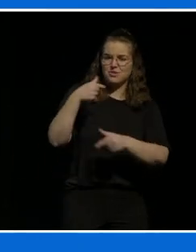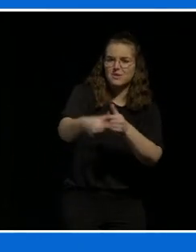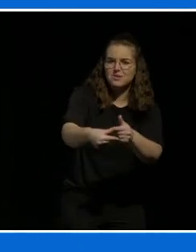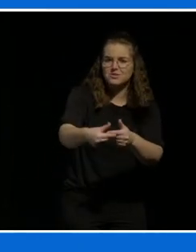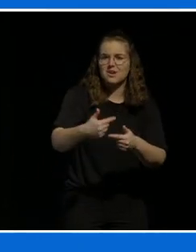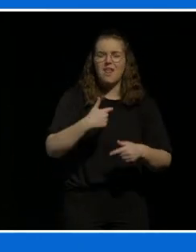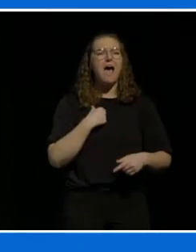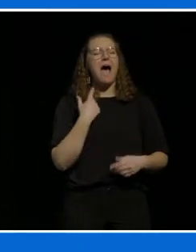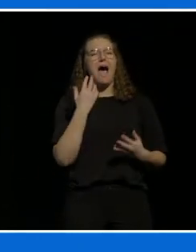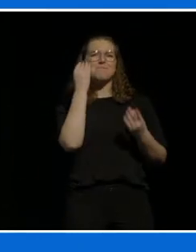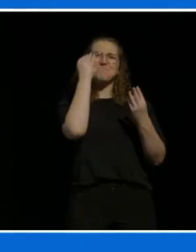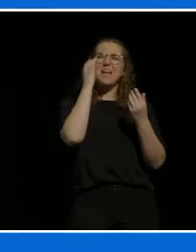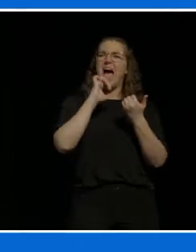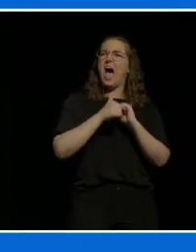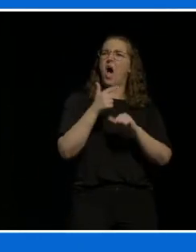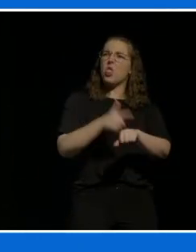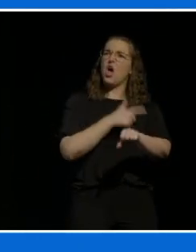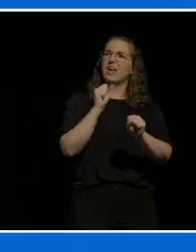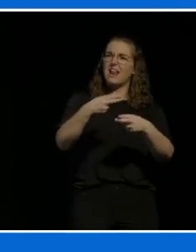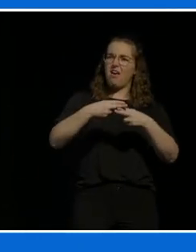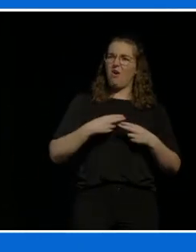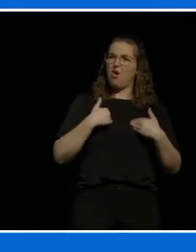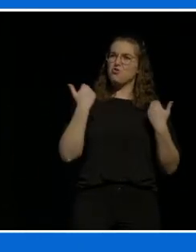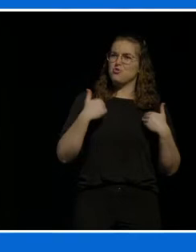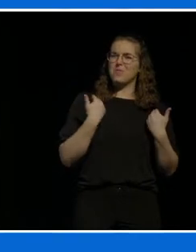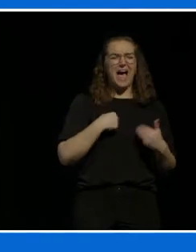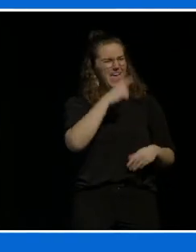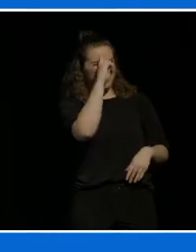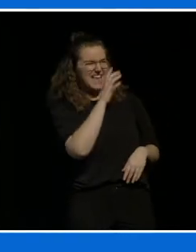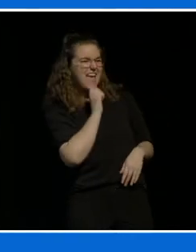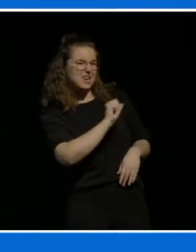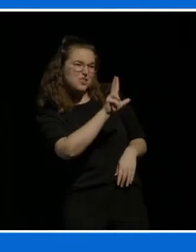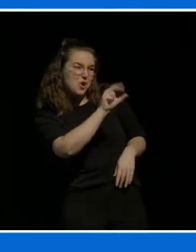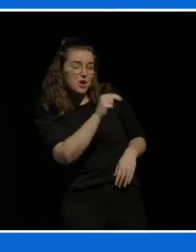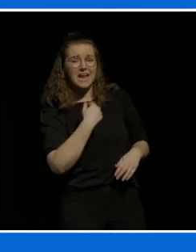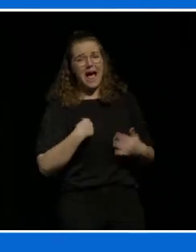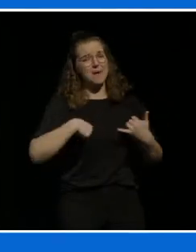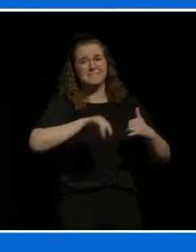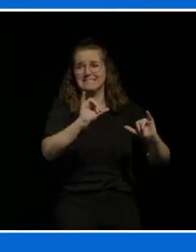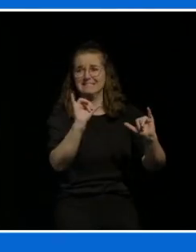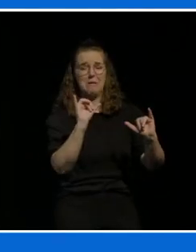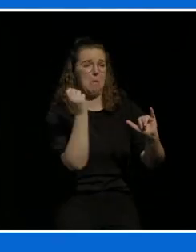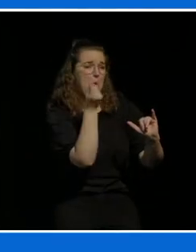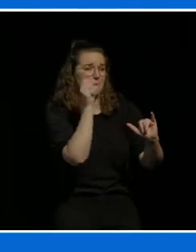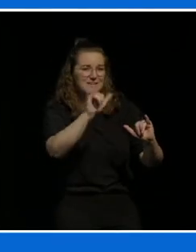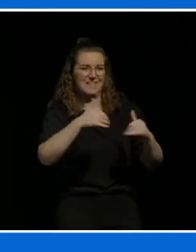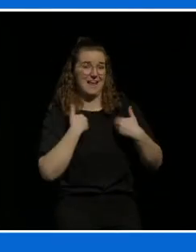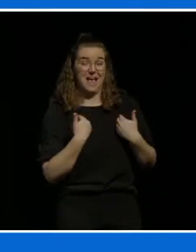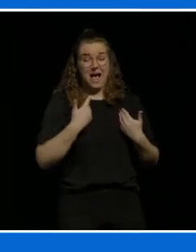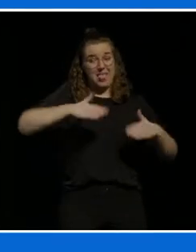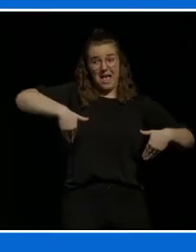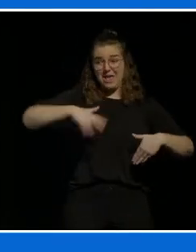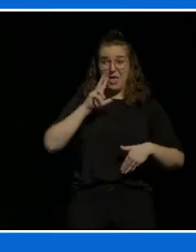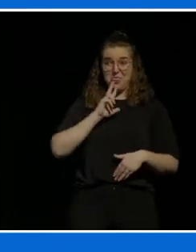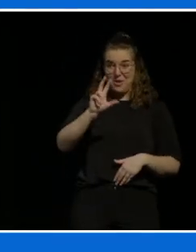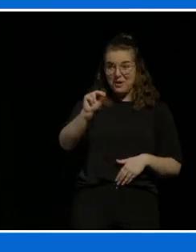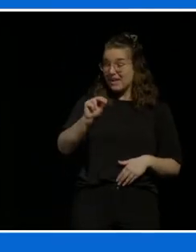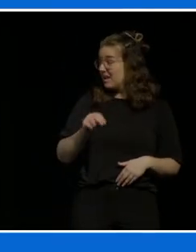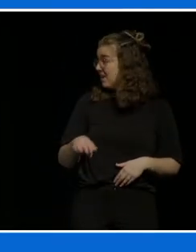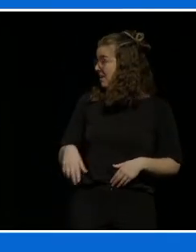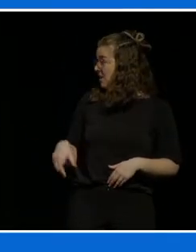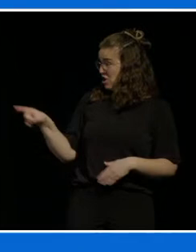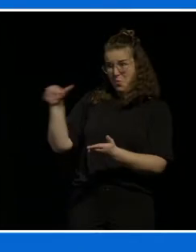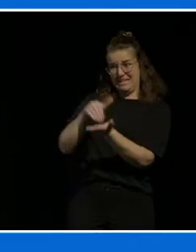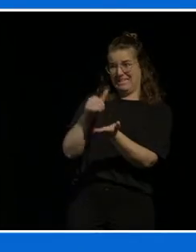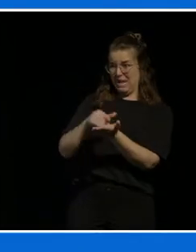I call myself a youth? Like, when does that, like, transition happen? Is it, like, age 30? Because I'm still holding on, I'm not 30 yet, but... I'm reaching can there, you? You're the